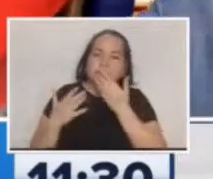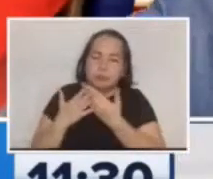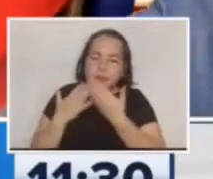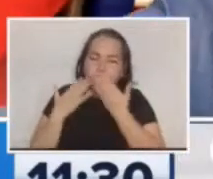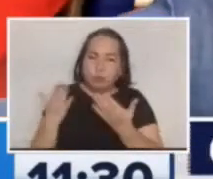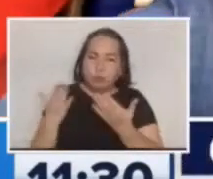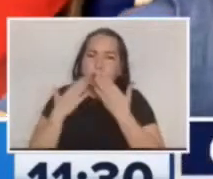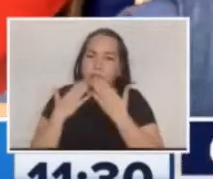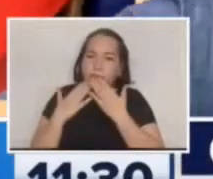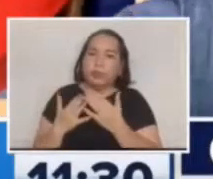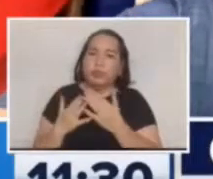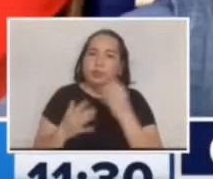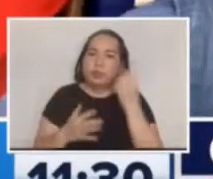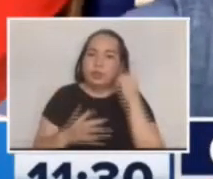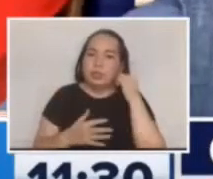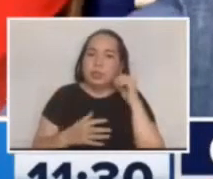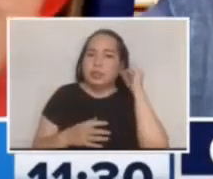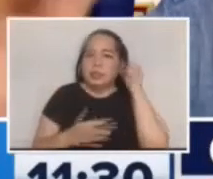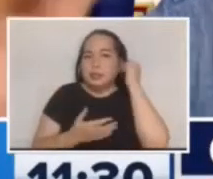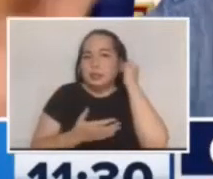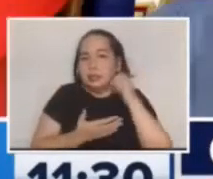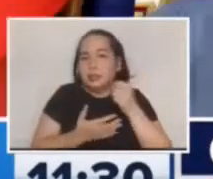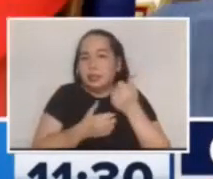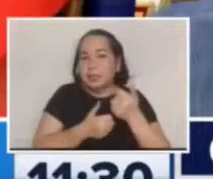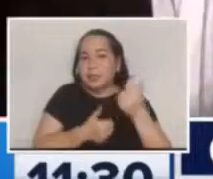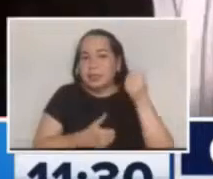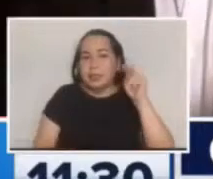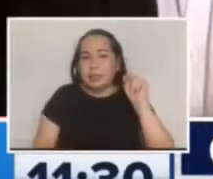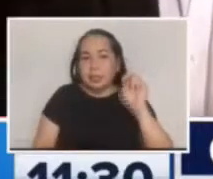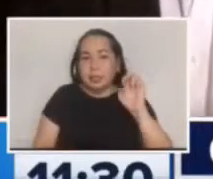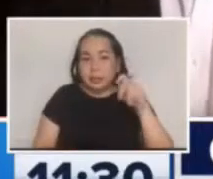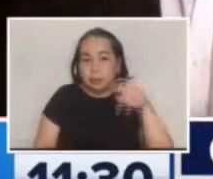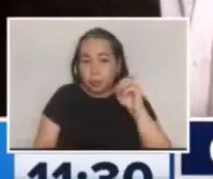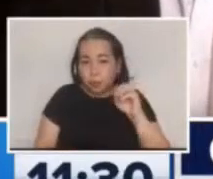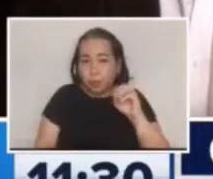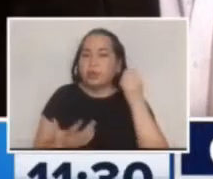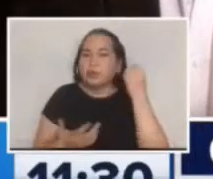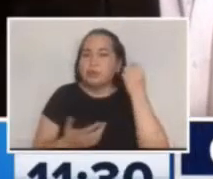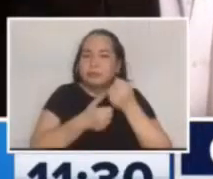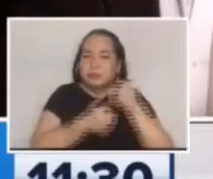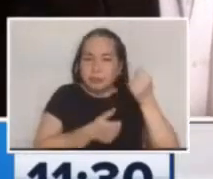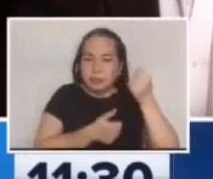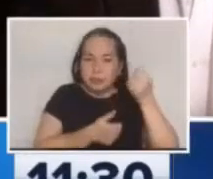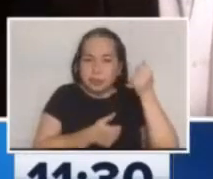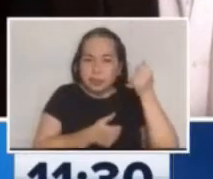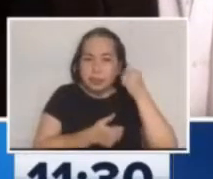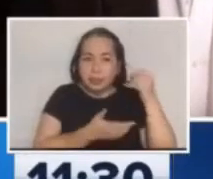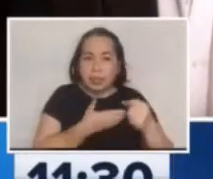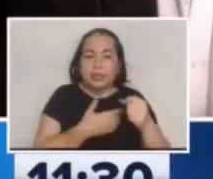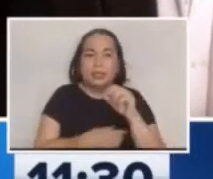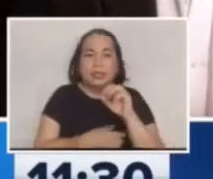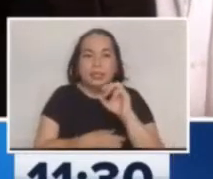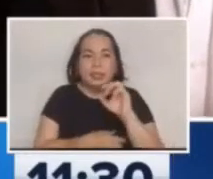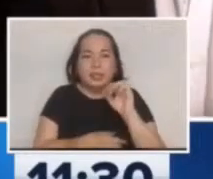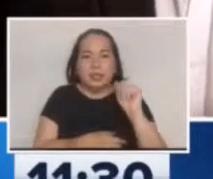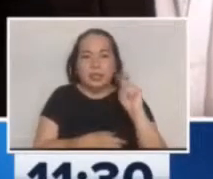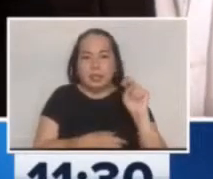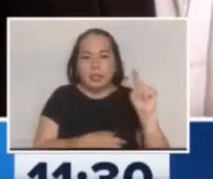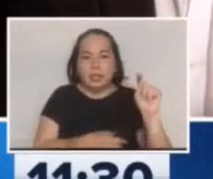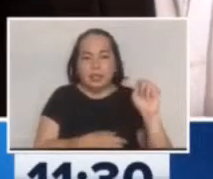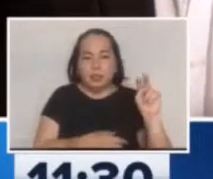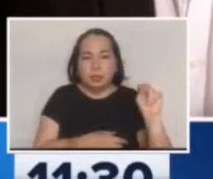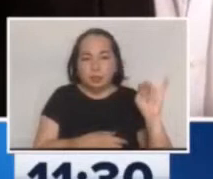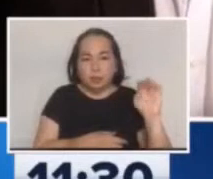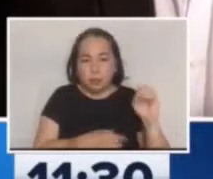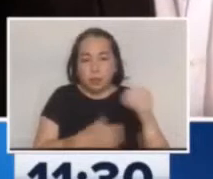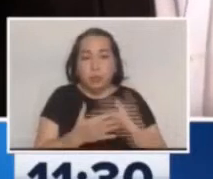Secretary. Good morning, Secretary. sir. Can you hear me? Secretary, Majong Buntag din Sir, ug